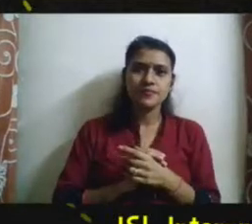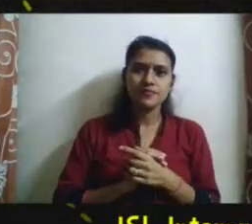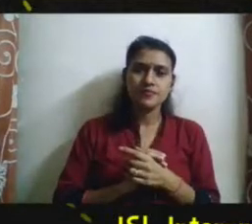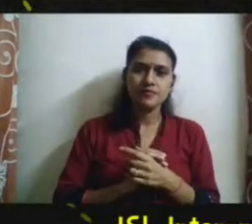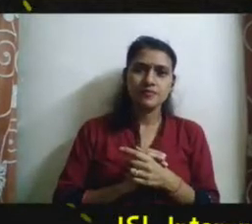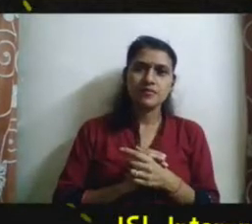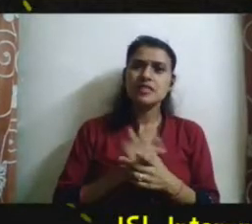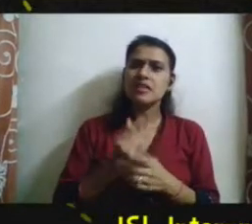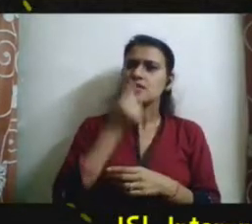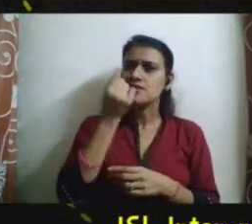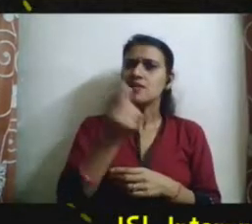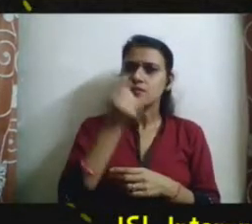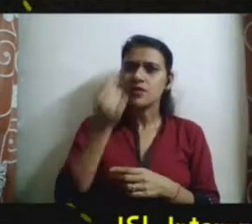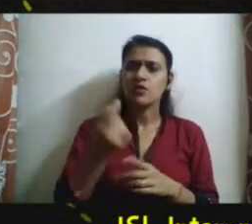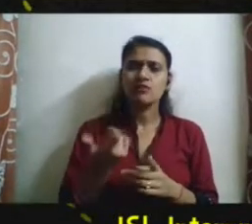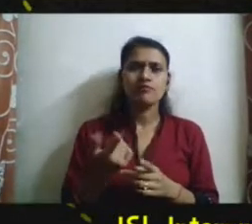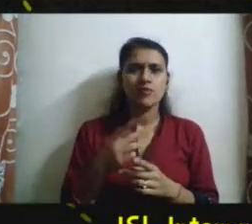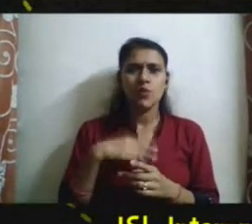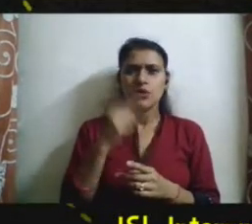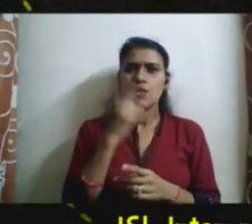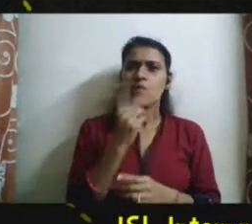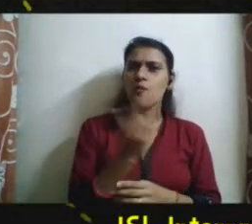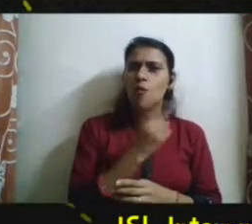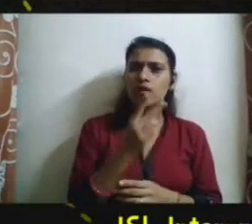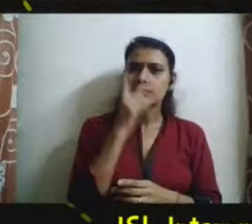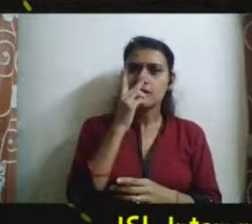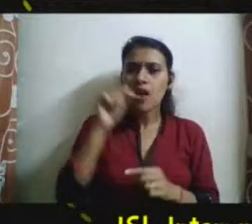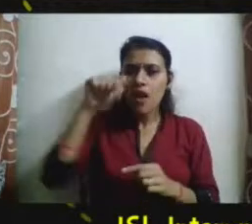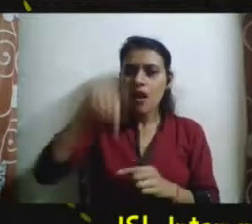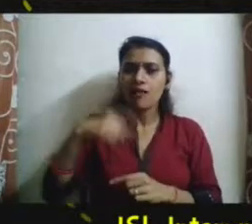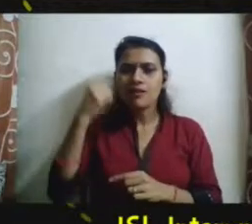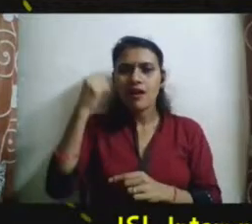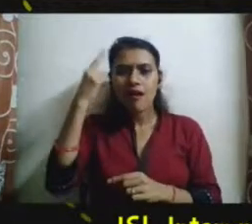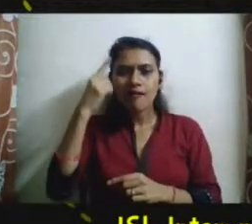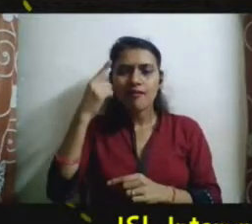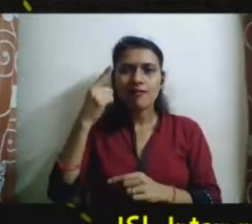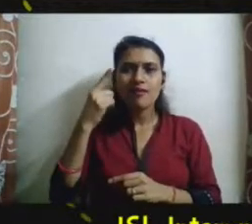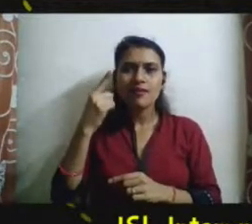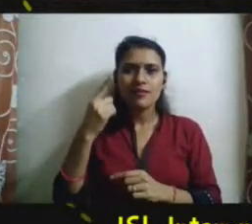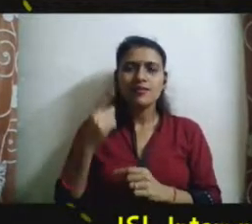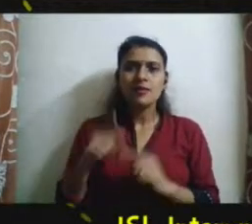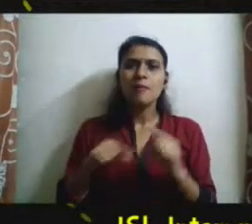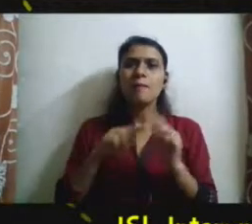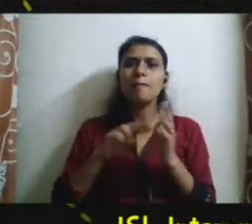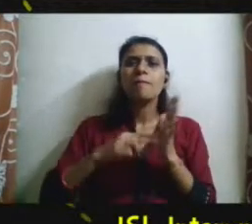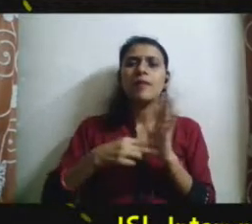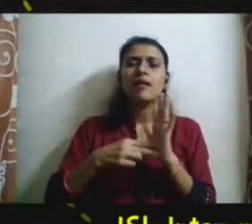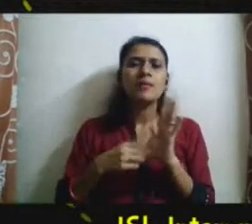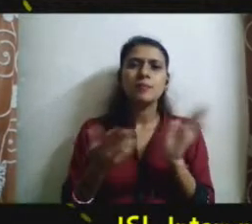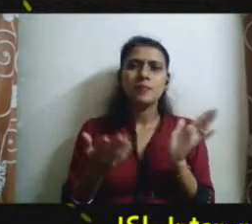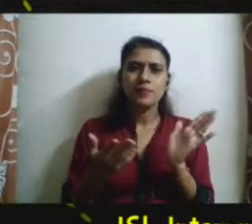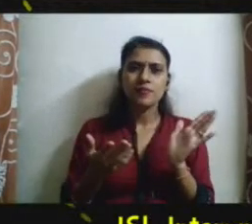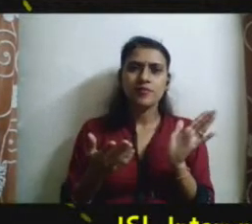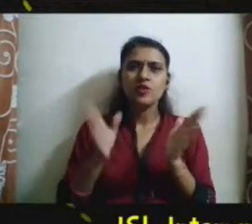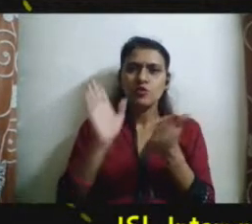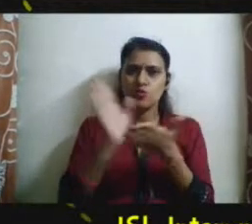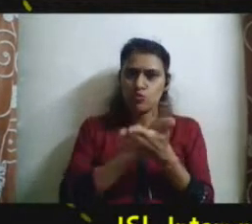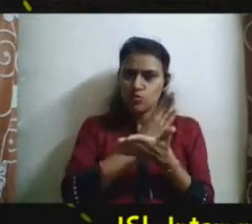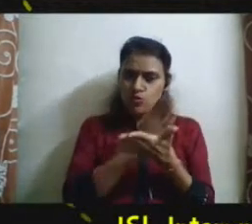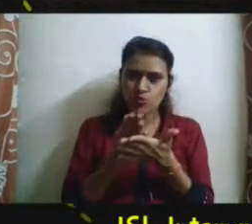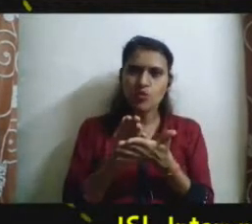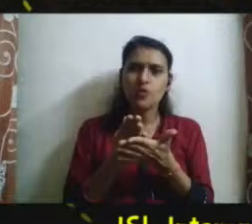often Tumri Dadra, today's understanding of Tumri Dadra would mean a song that